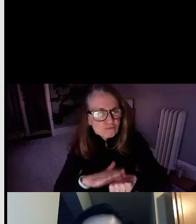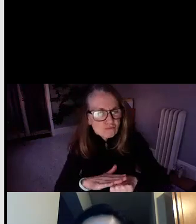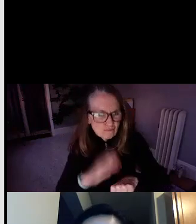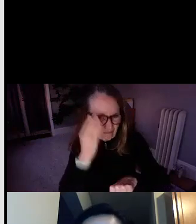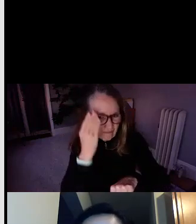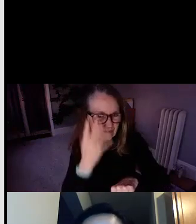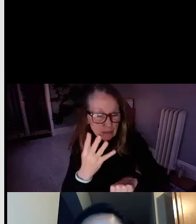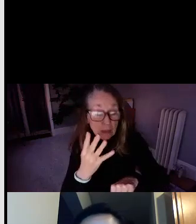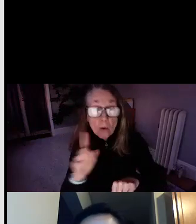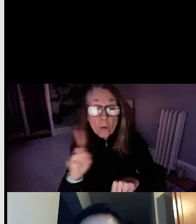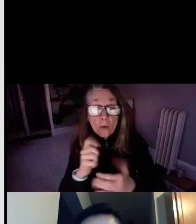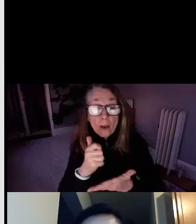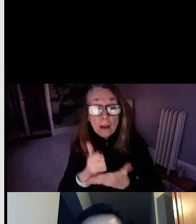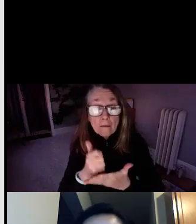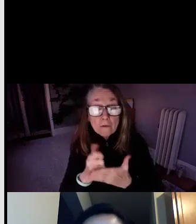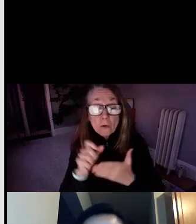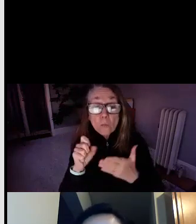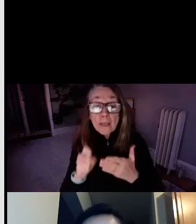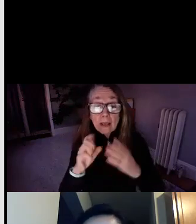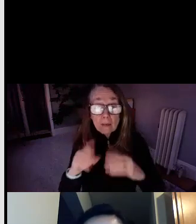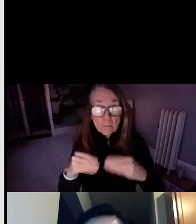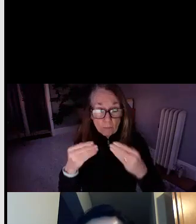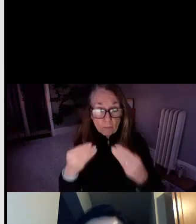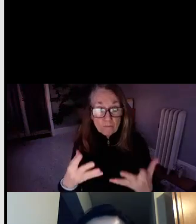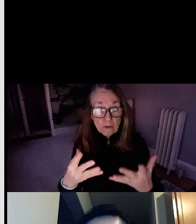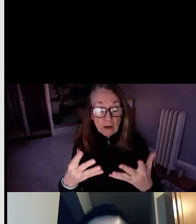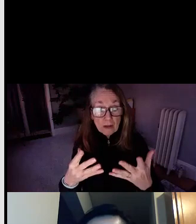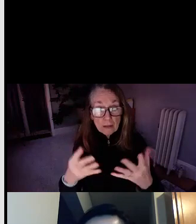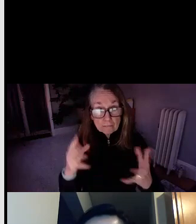is really helpful is we can definitely provide aggregate